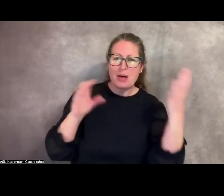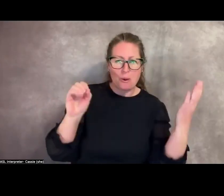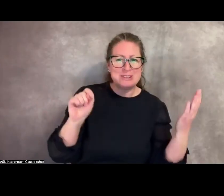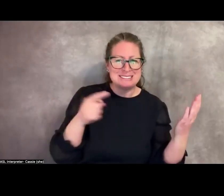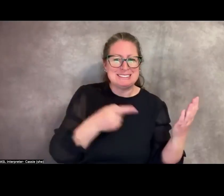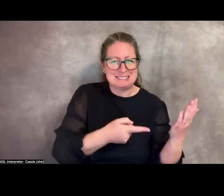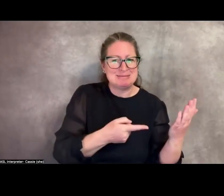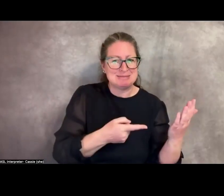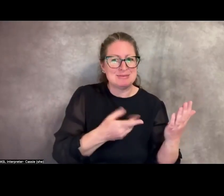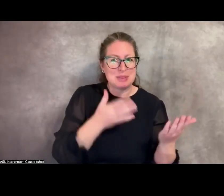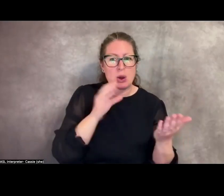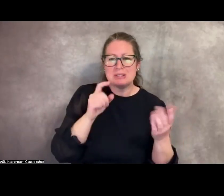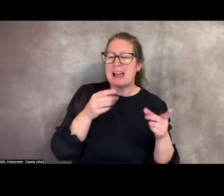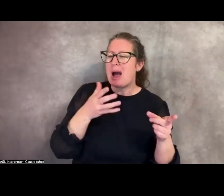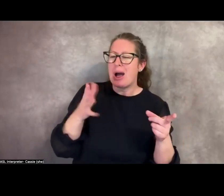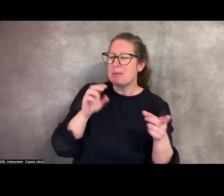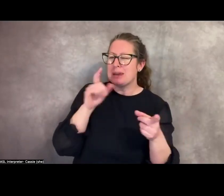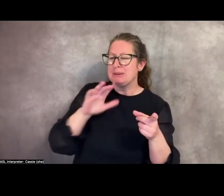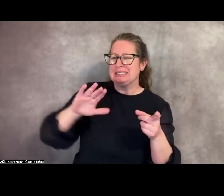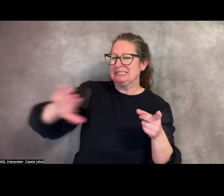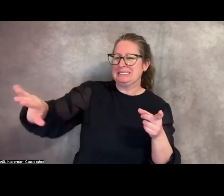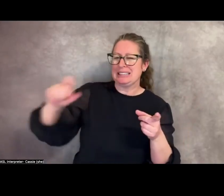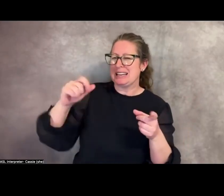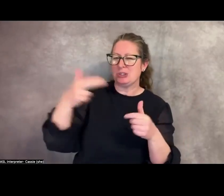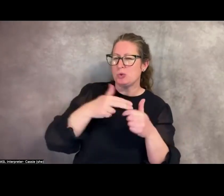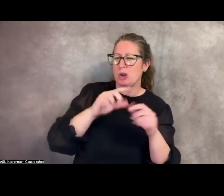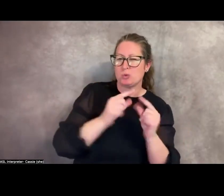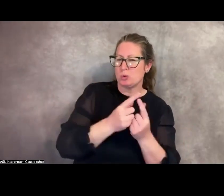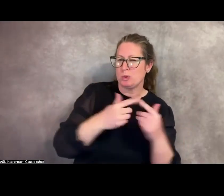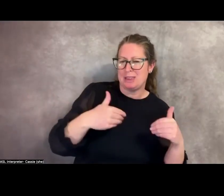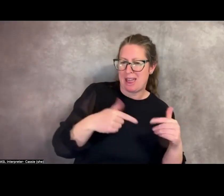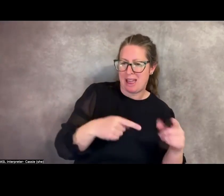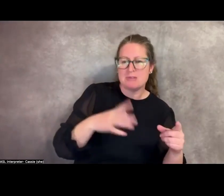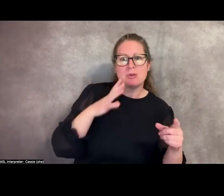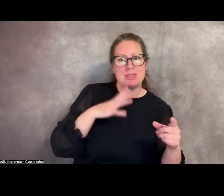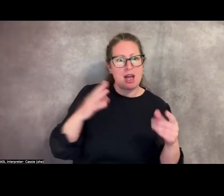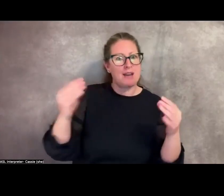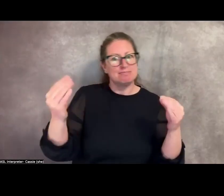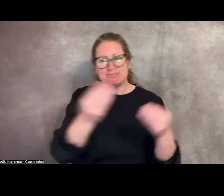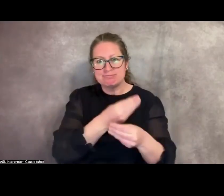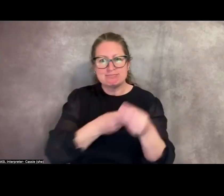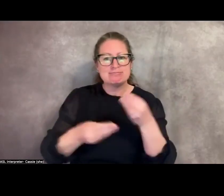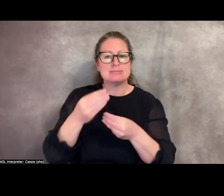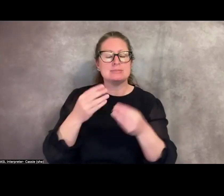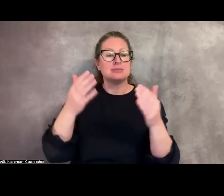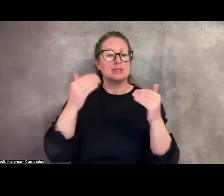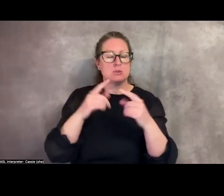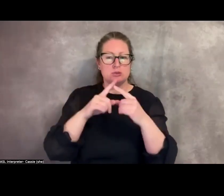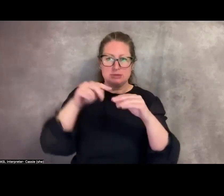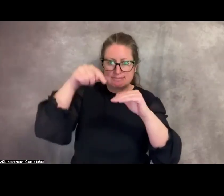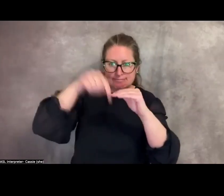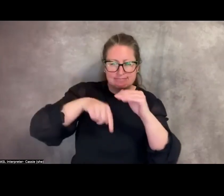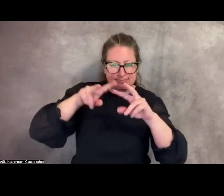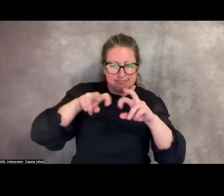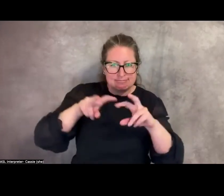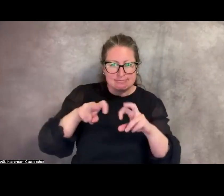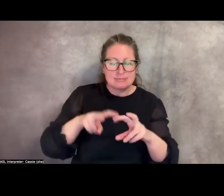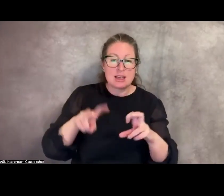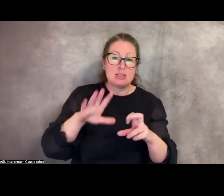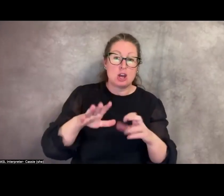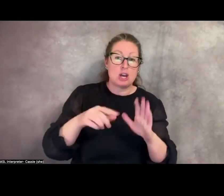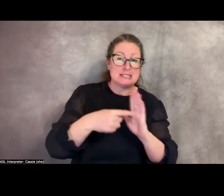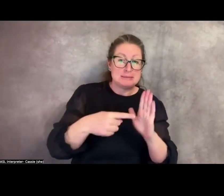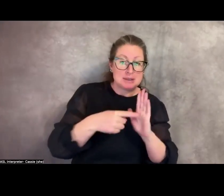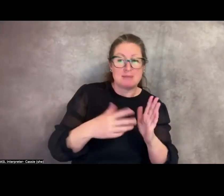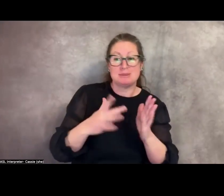maybe that person shouldn't be in group just yet. The next steps we took were to take a deeper look. We reviewed major mental illnesses, their symptoms, the medications.